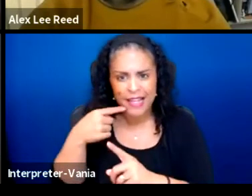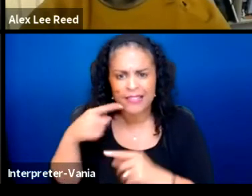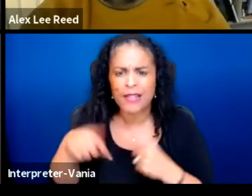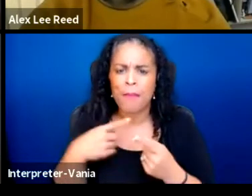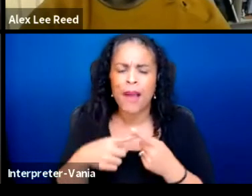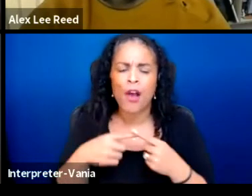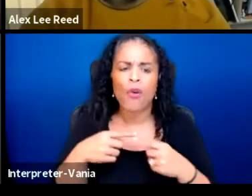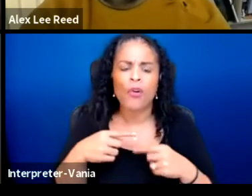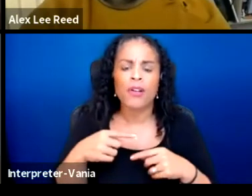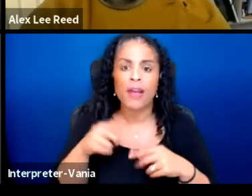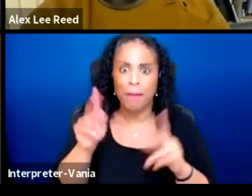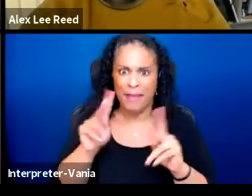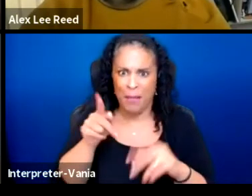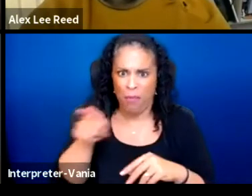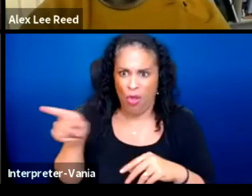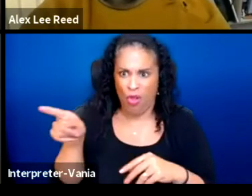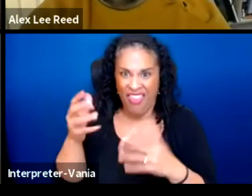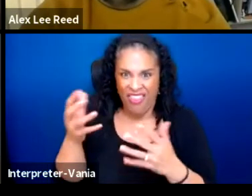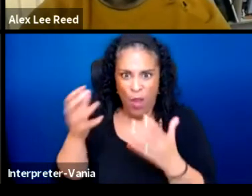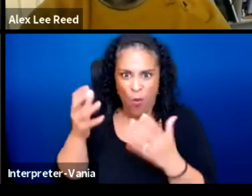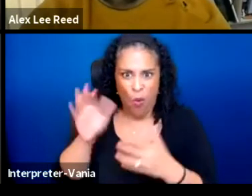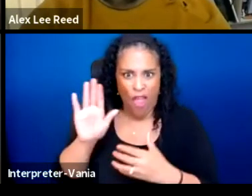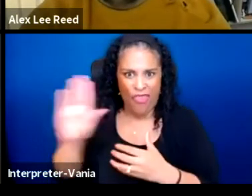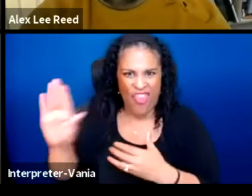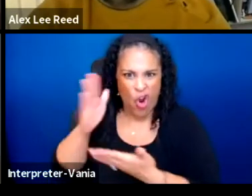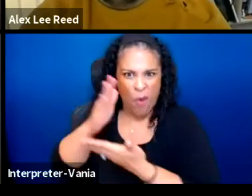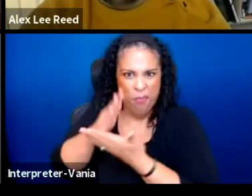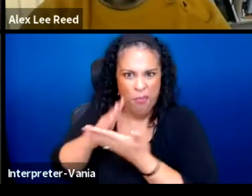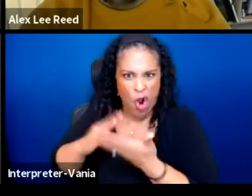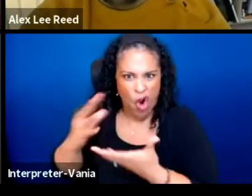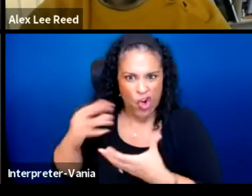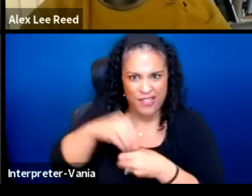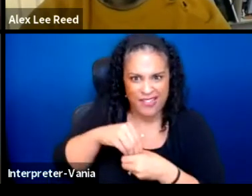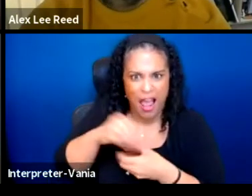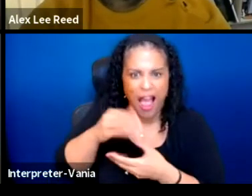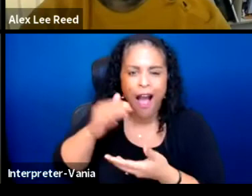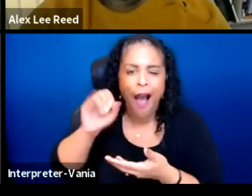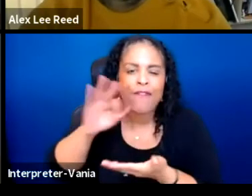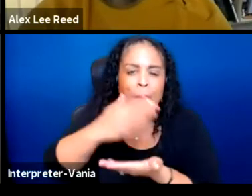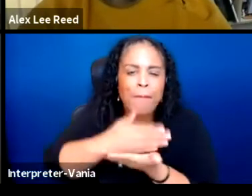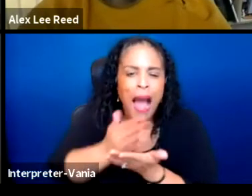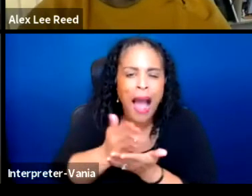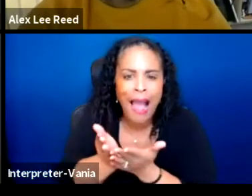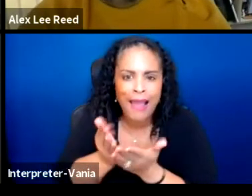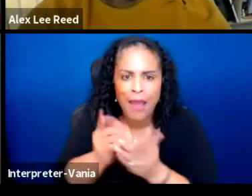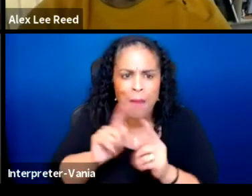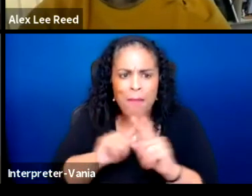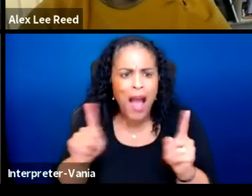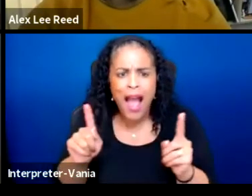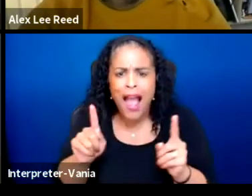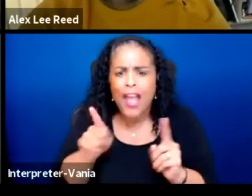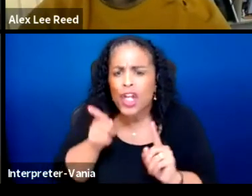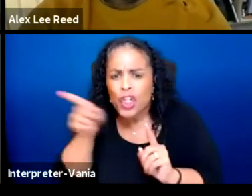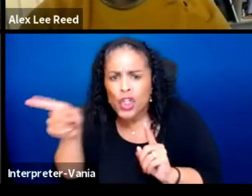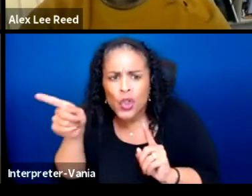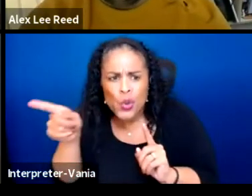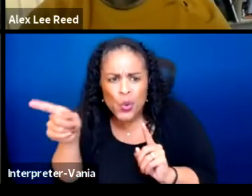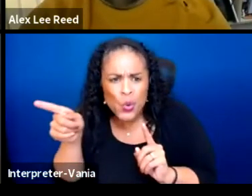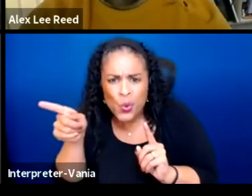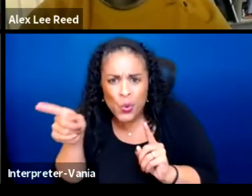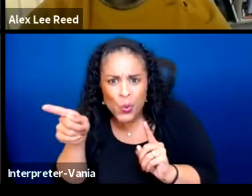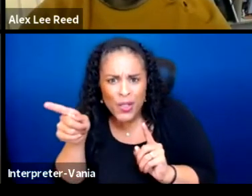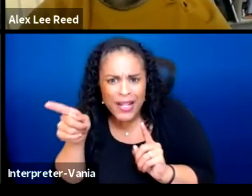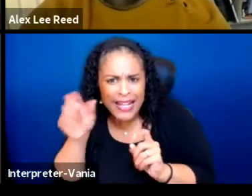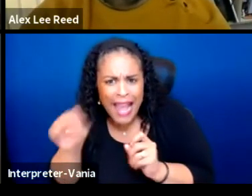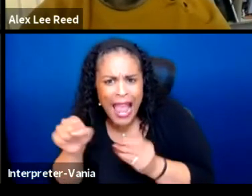these people, they want their part of the pie, but it's not, the pie is bigger than, you just taking a little sliver, and